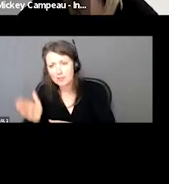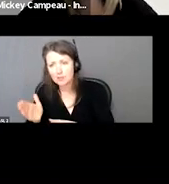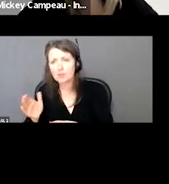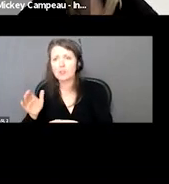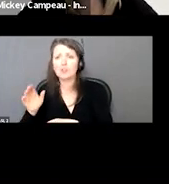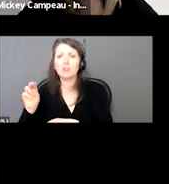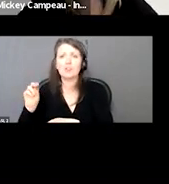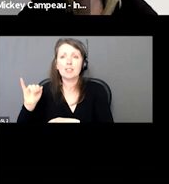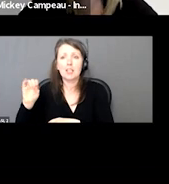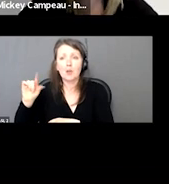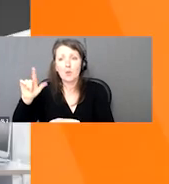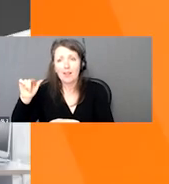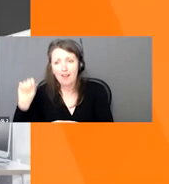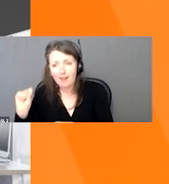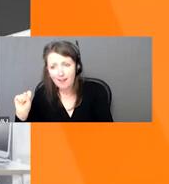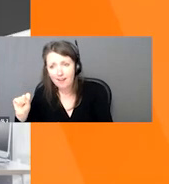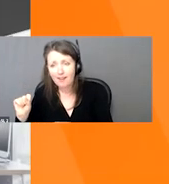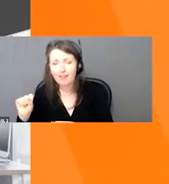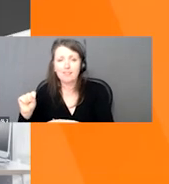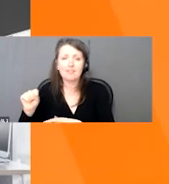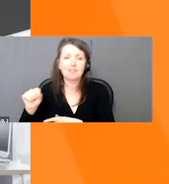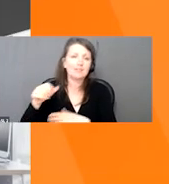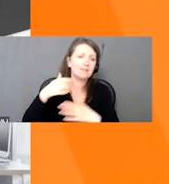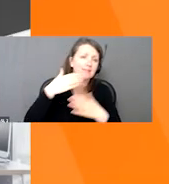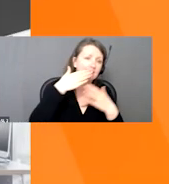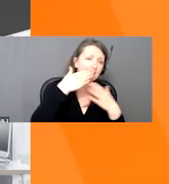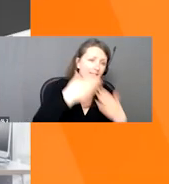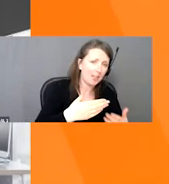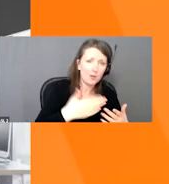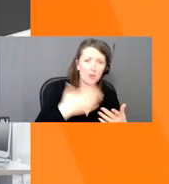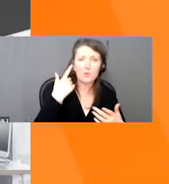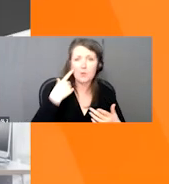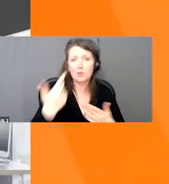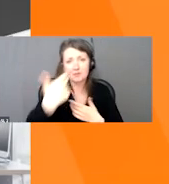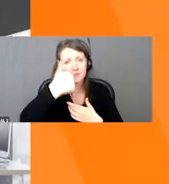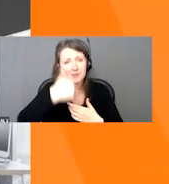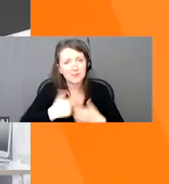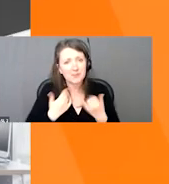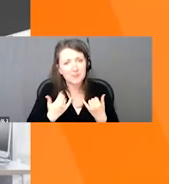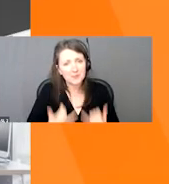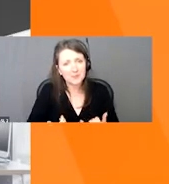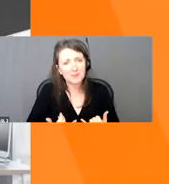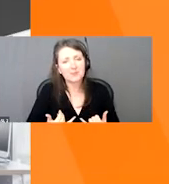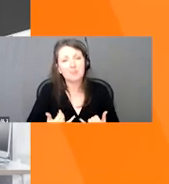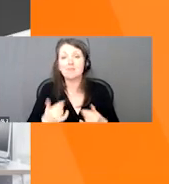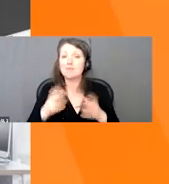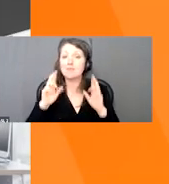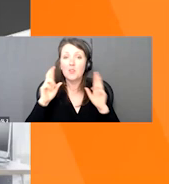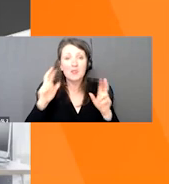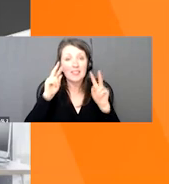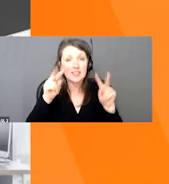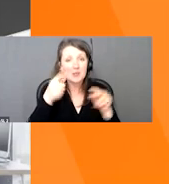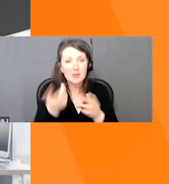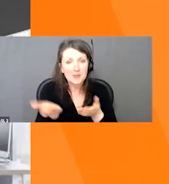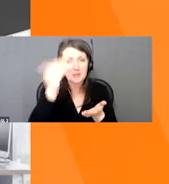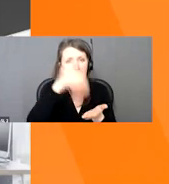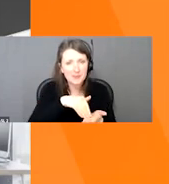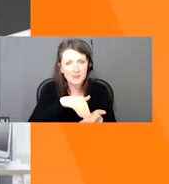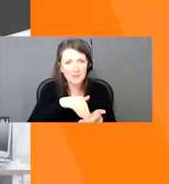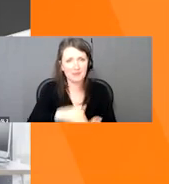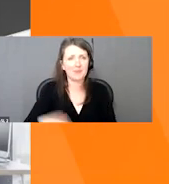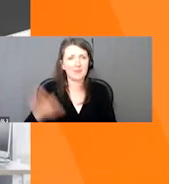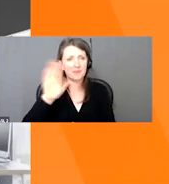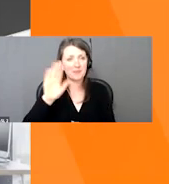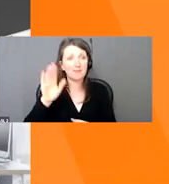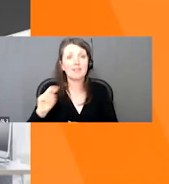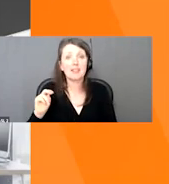you so much for all of you being here today. I really appreciate it. We hope you come back again next month. Thank you very much for